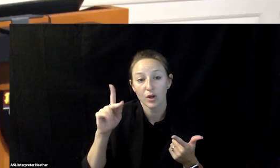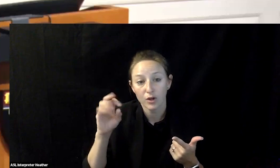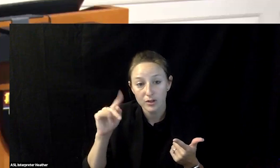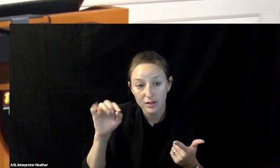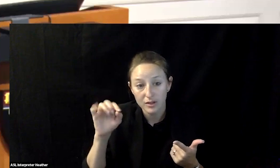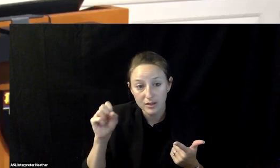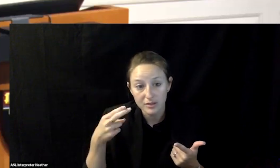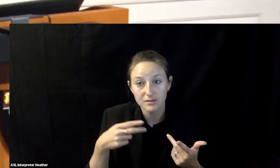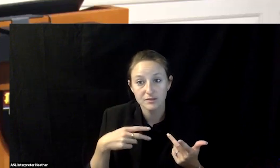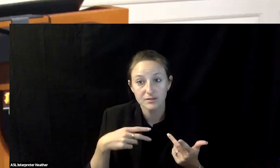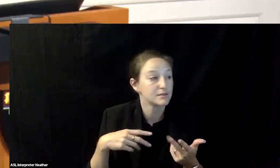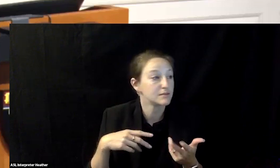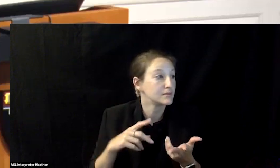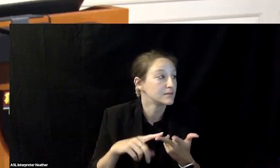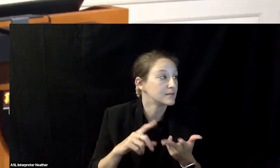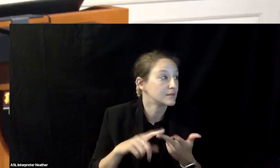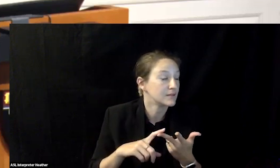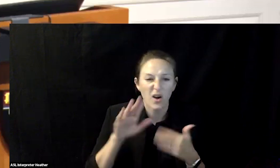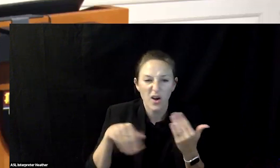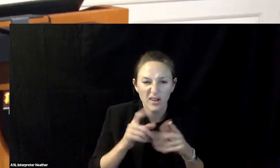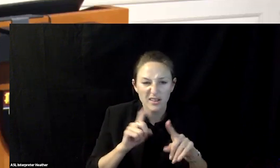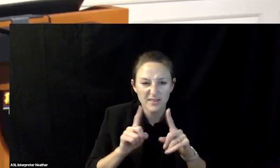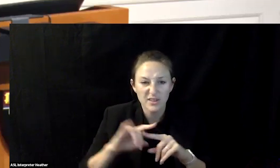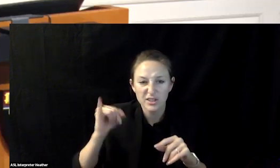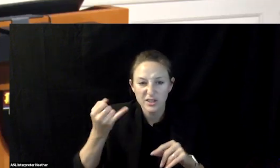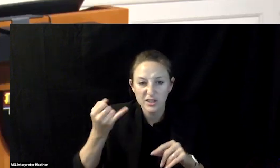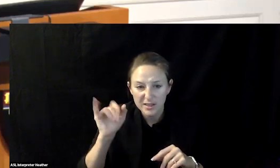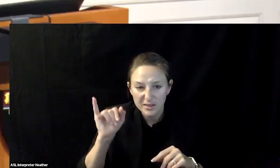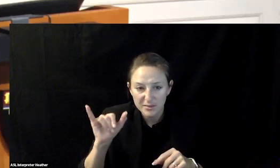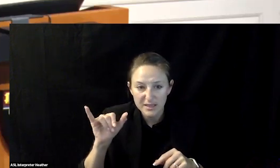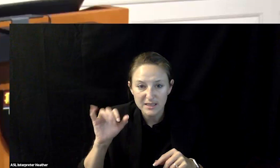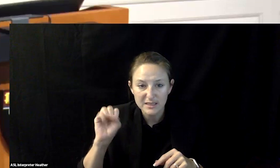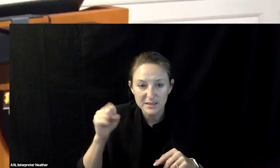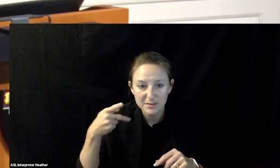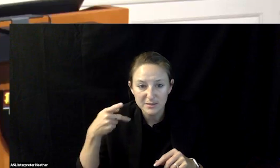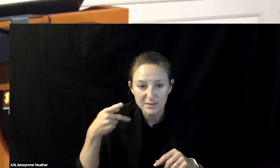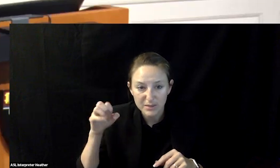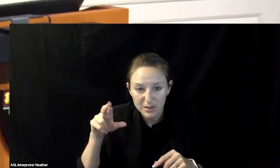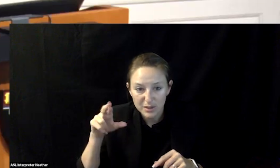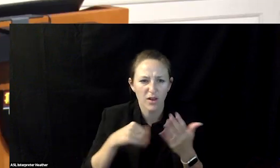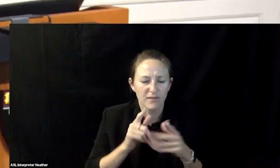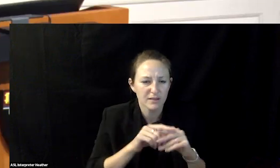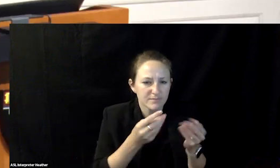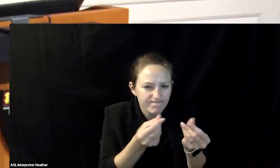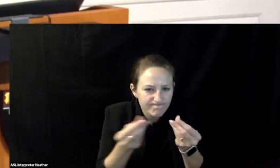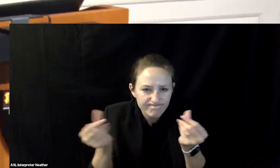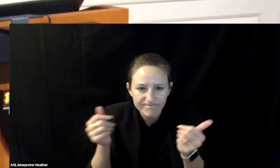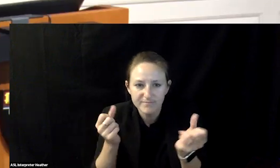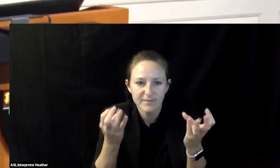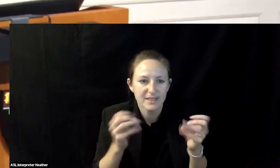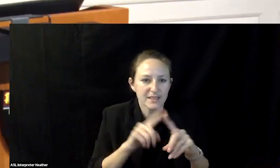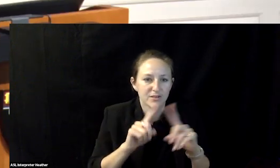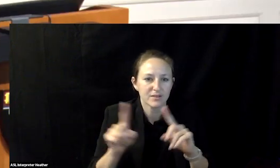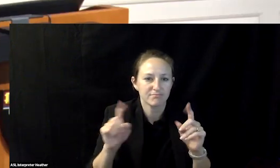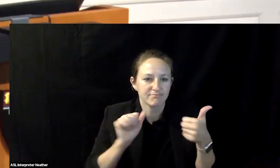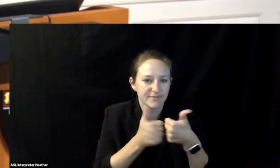Spear wrangling all of the little loose ends. We really appreciate it. And thank you for all you have done to